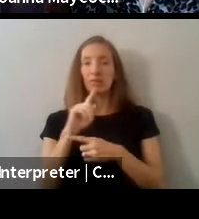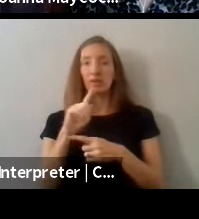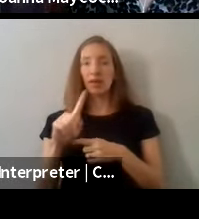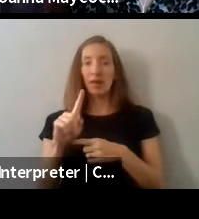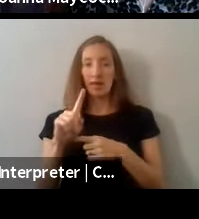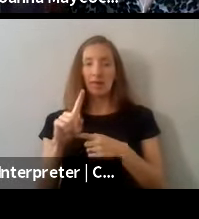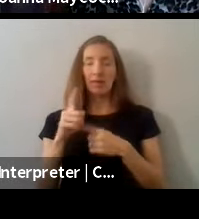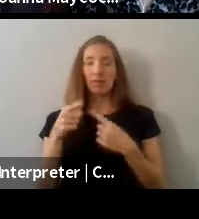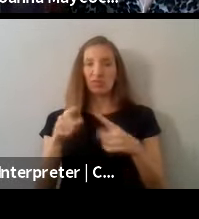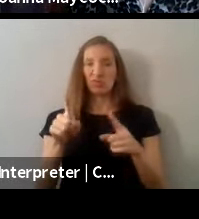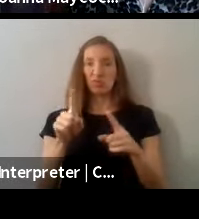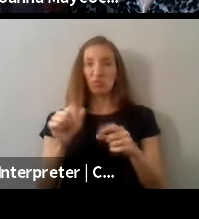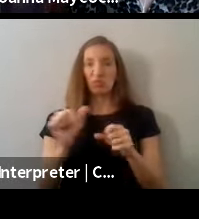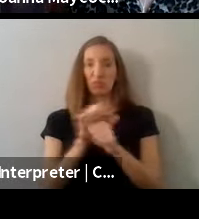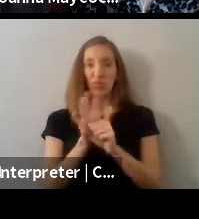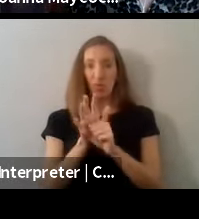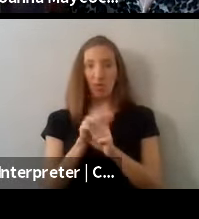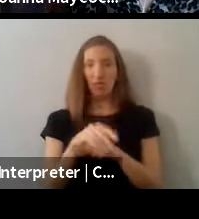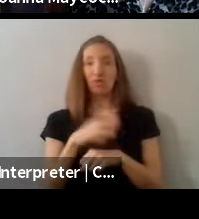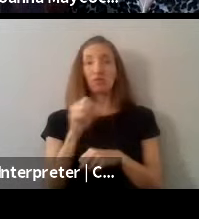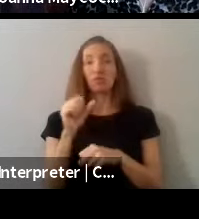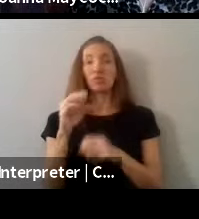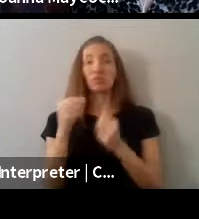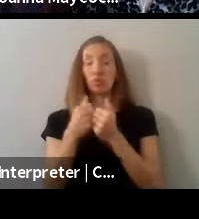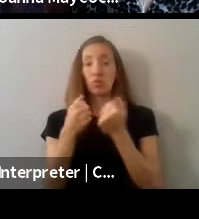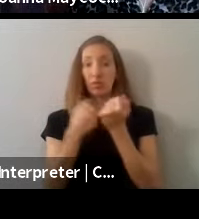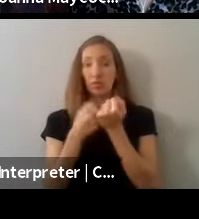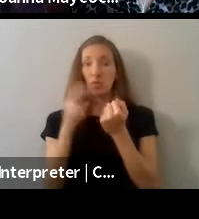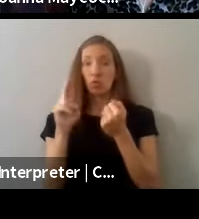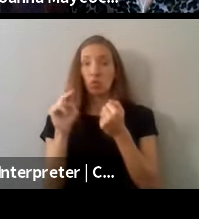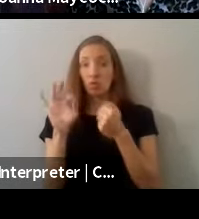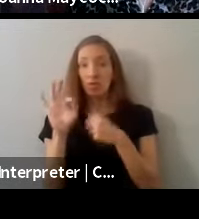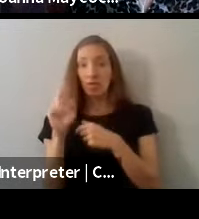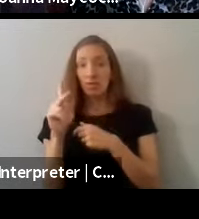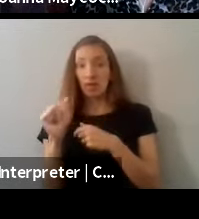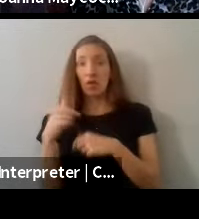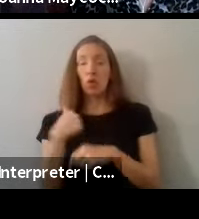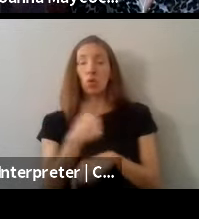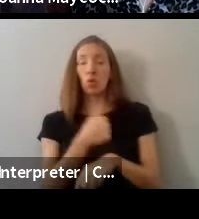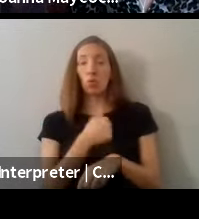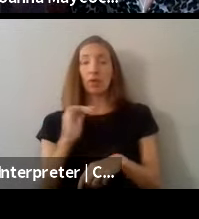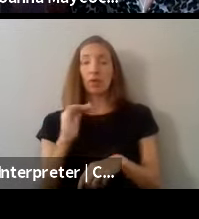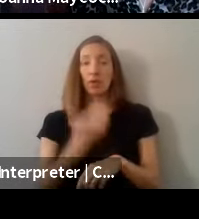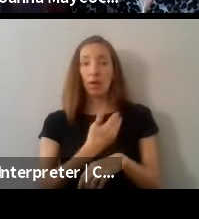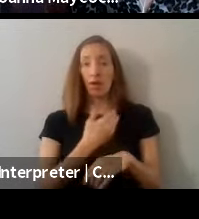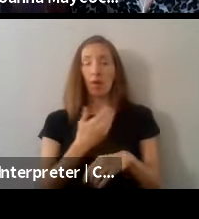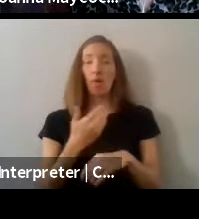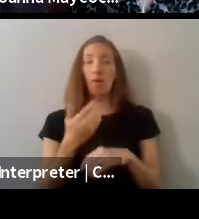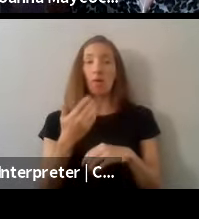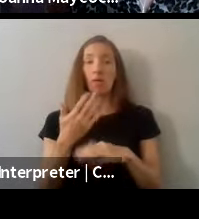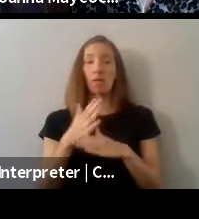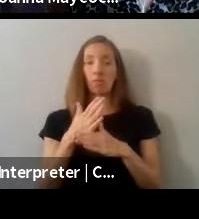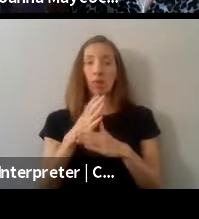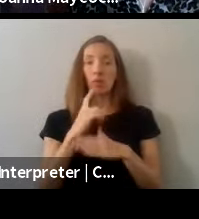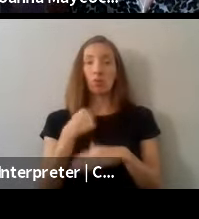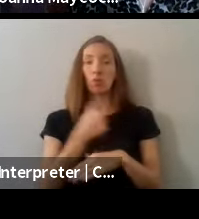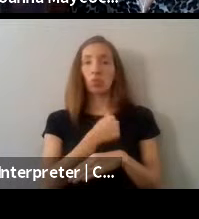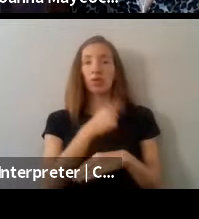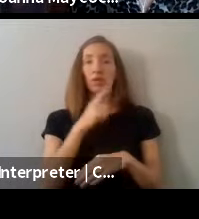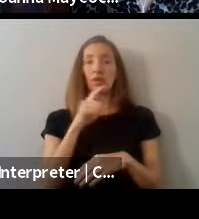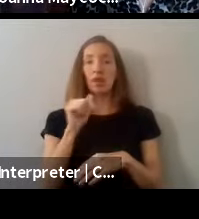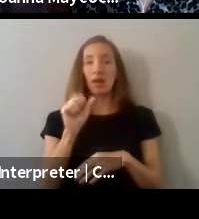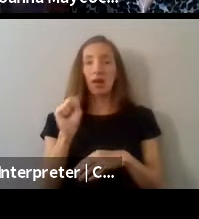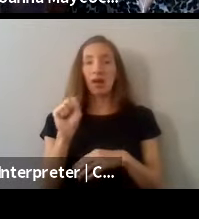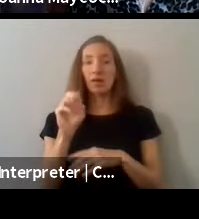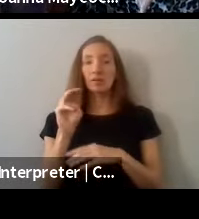support of the UNFPA, who are our biggest partners on FGM, we as a ministry started an accelerated